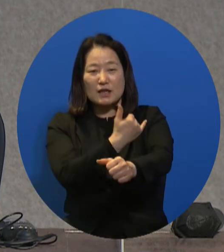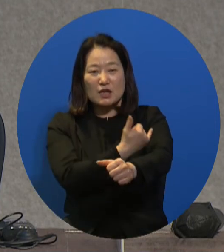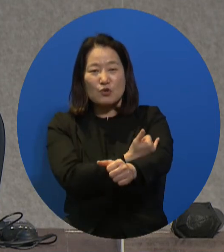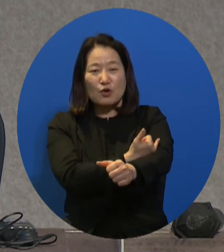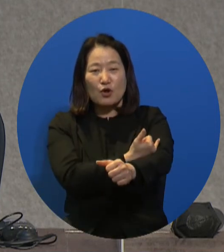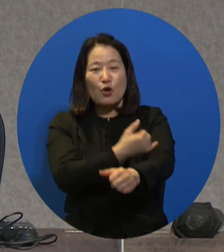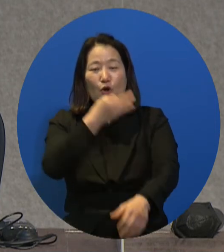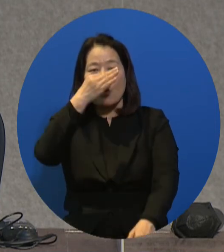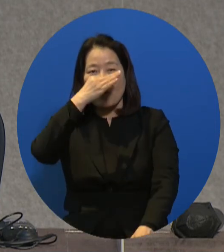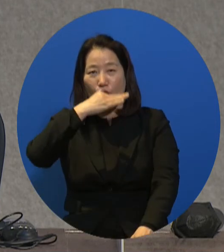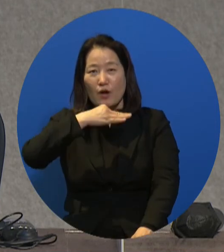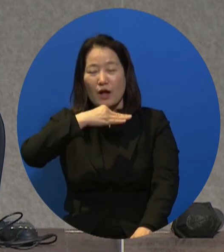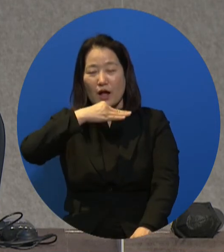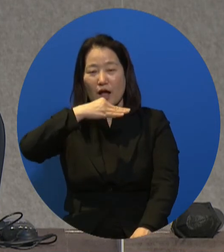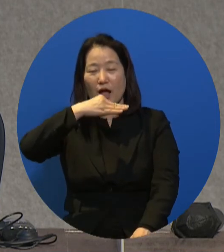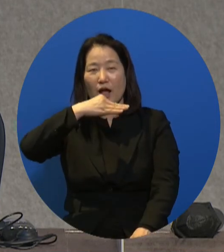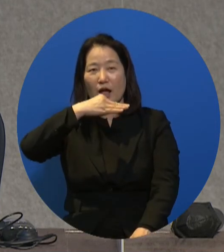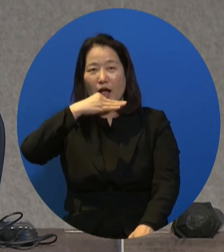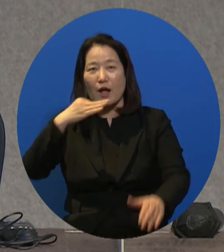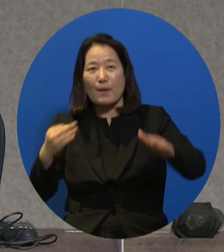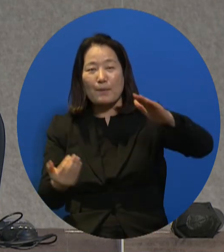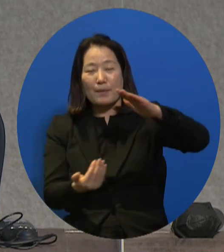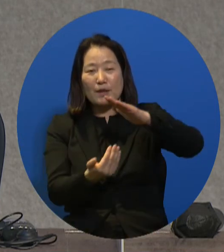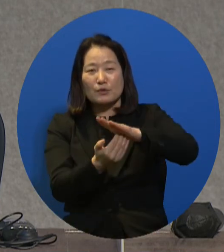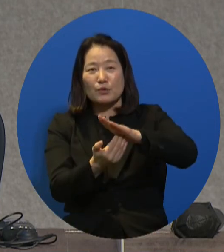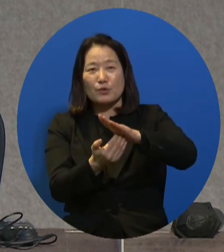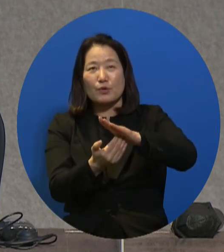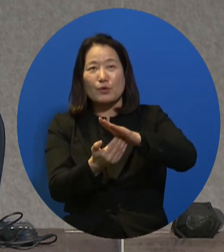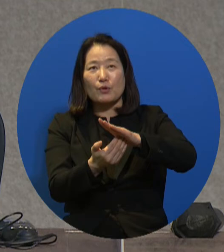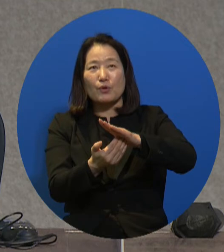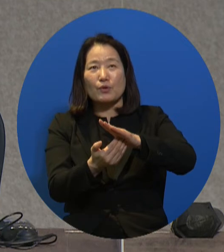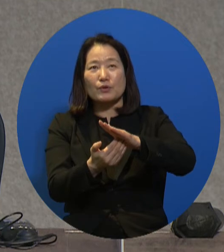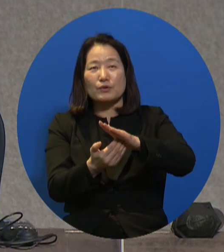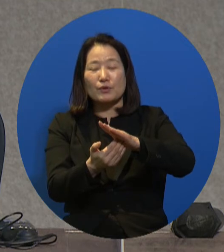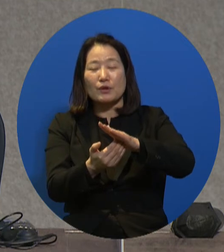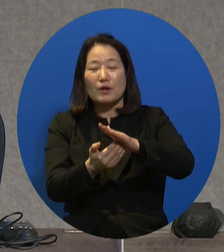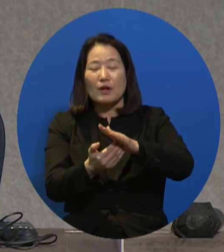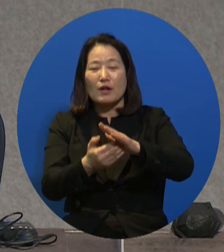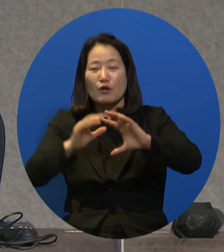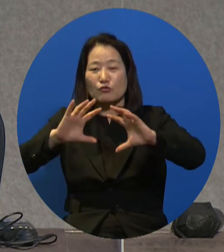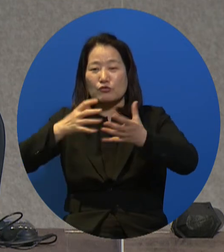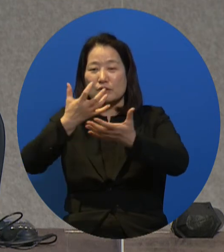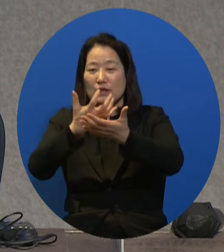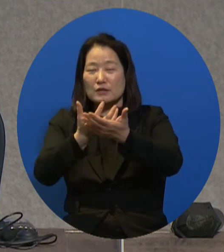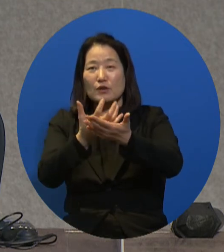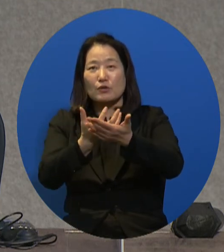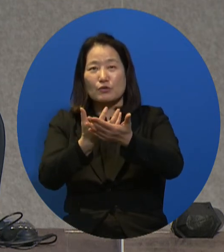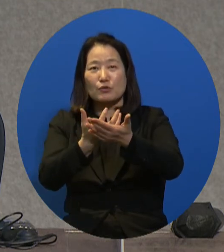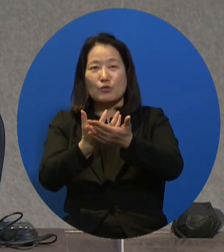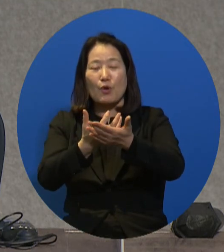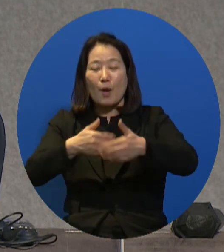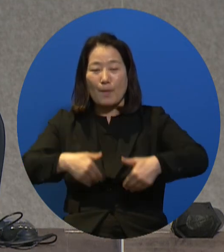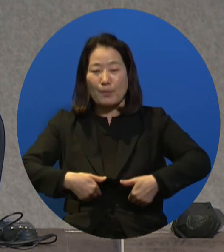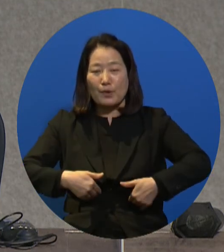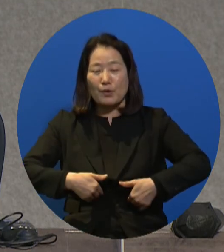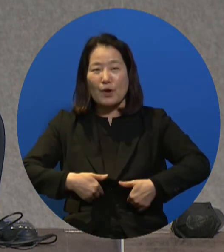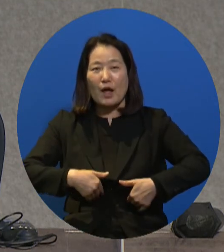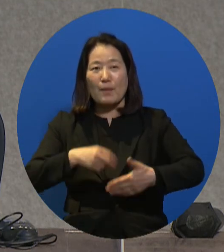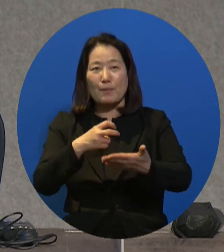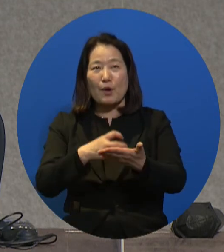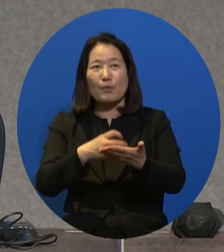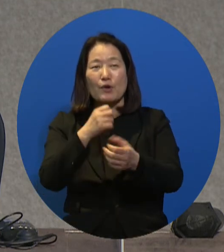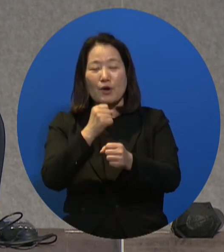I hope that the optional protocol can be a very effective mechanism to protect the rights of disabled persons, and I hope that it will